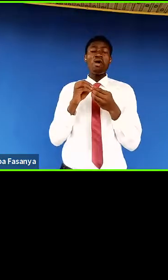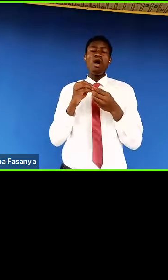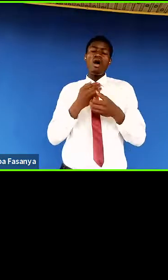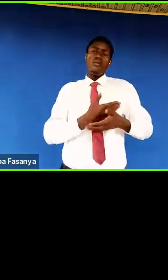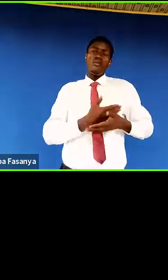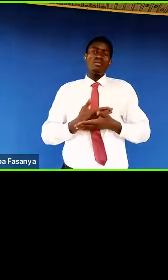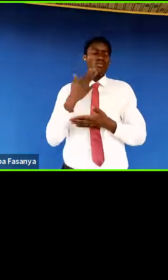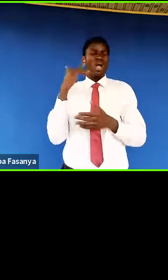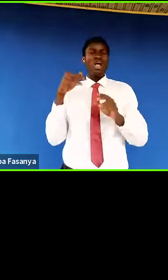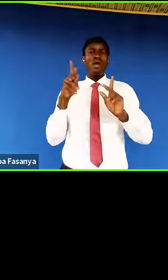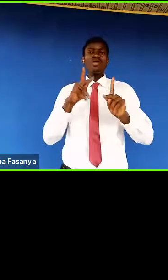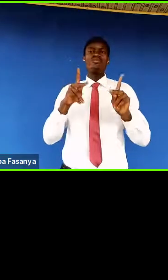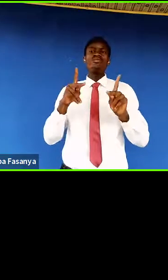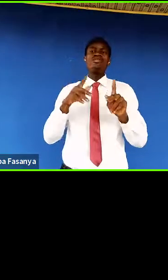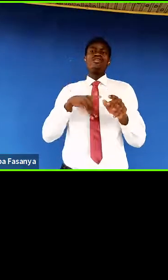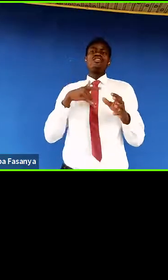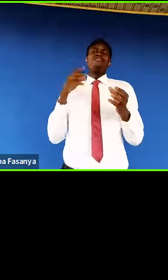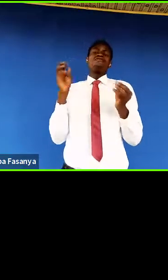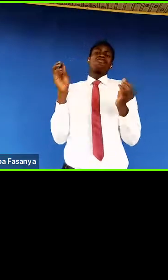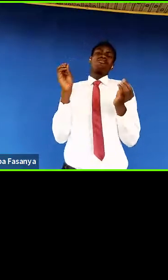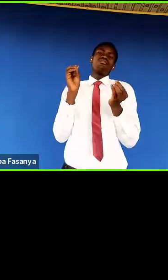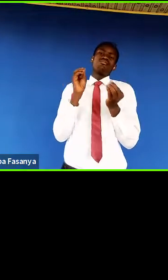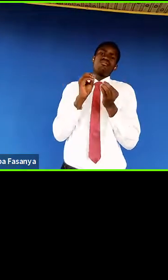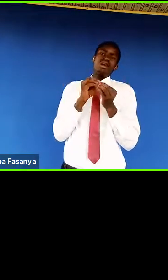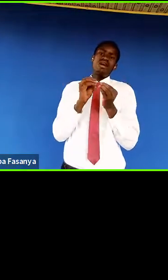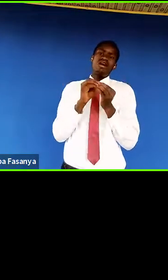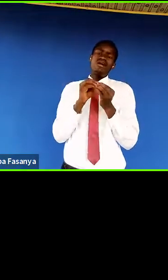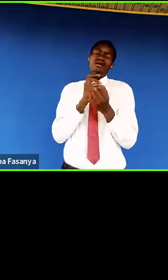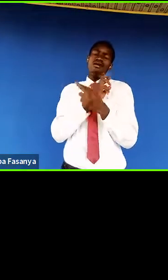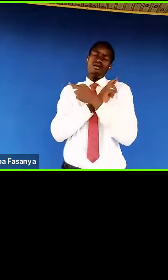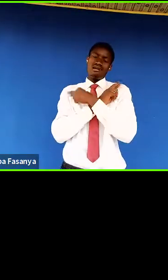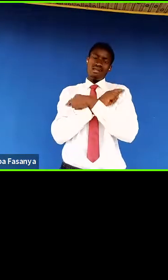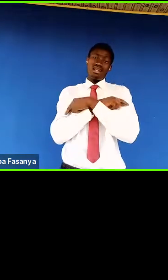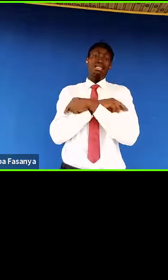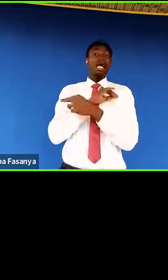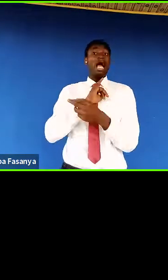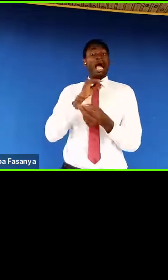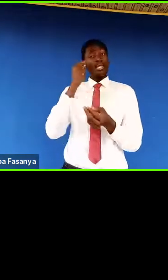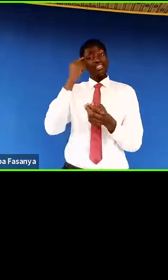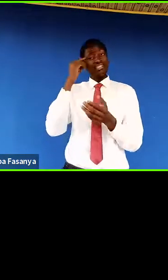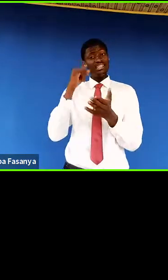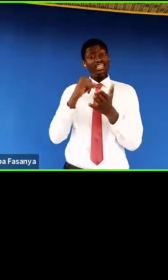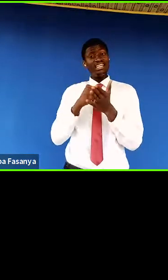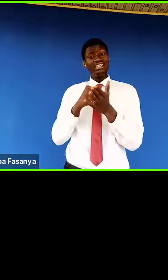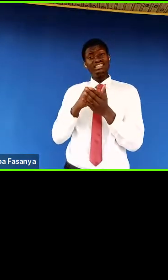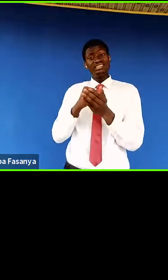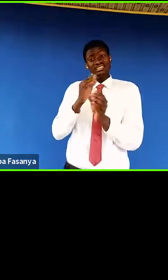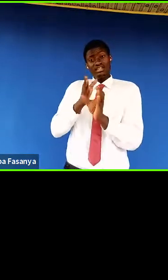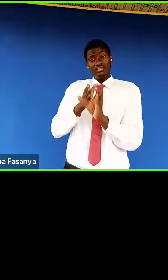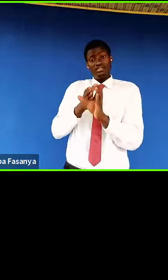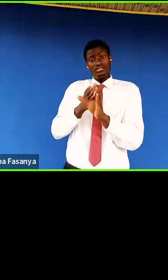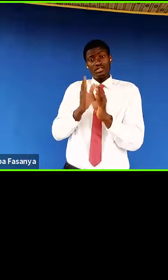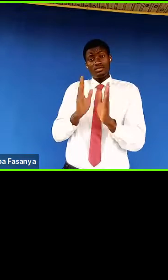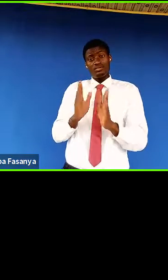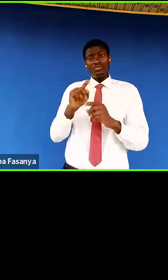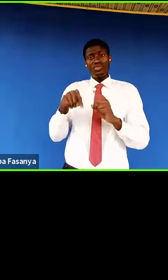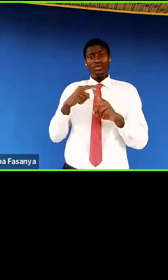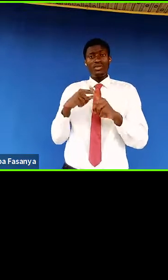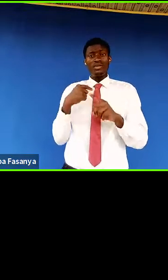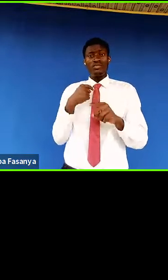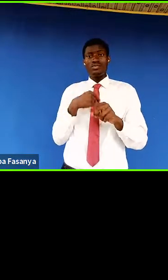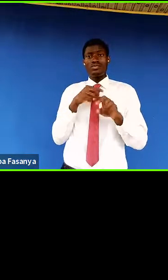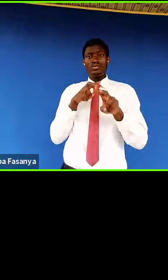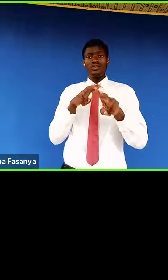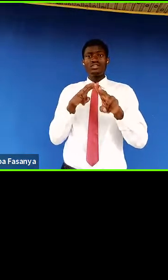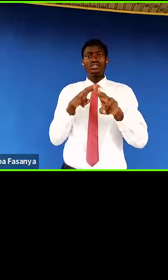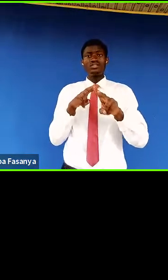are, I think it's psychological when we look at environmental conditions. Of course, when you are so